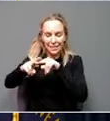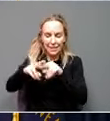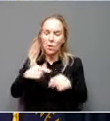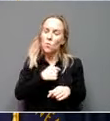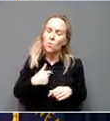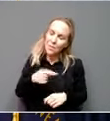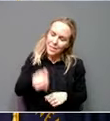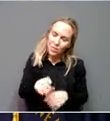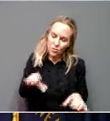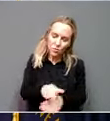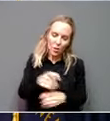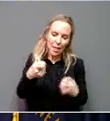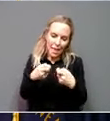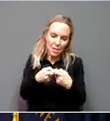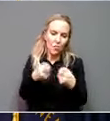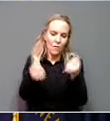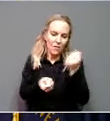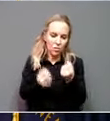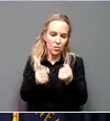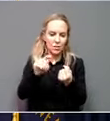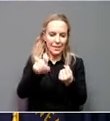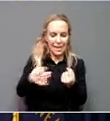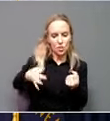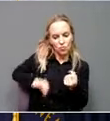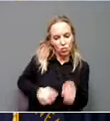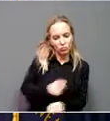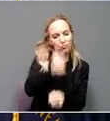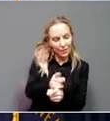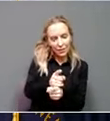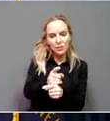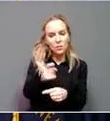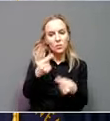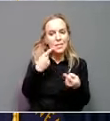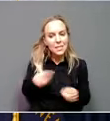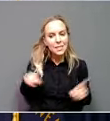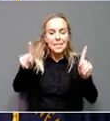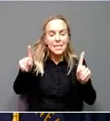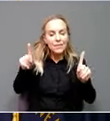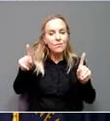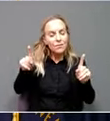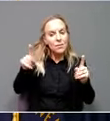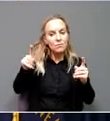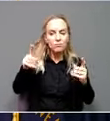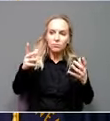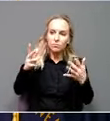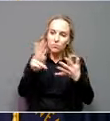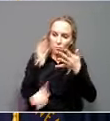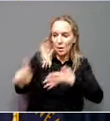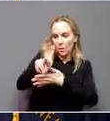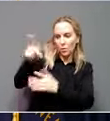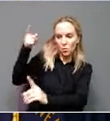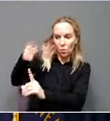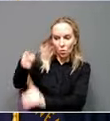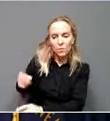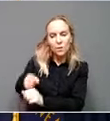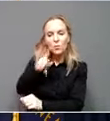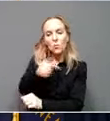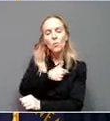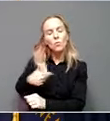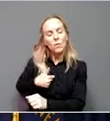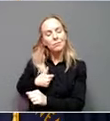right in a way that will achieve the ultimate goals about ensuring we continue on